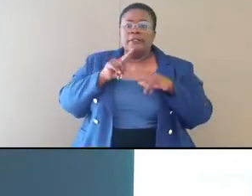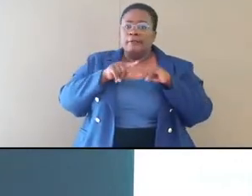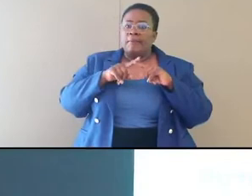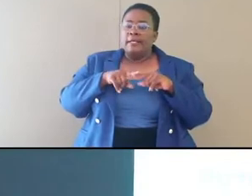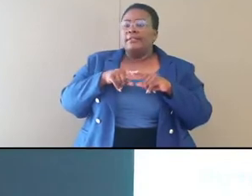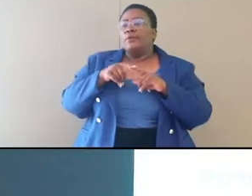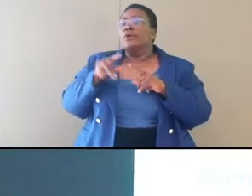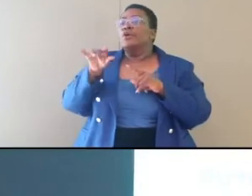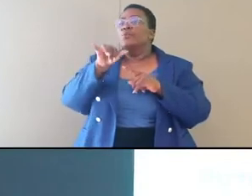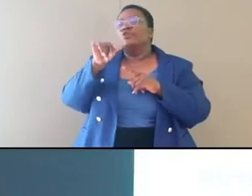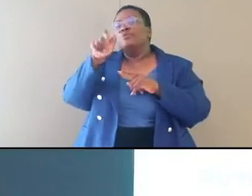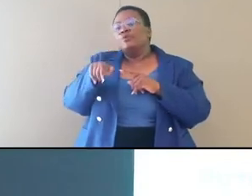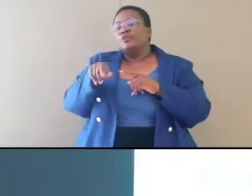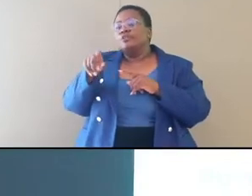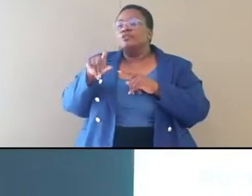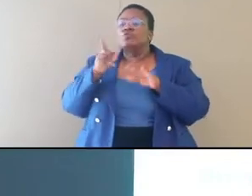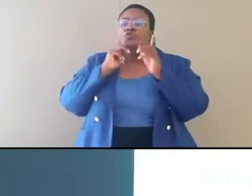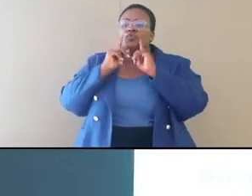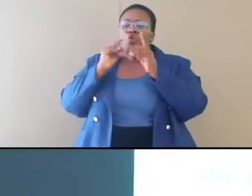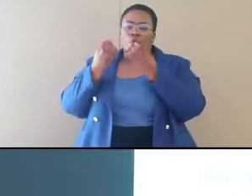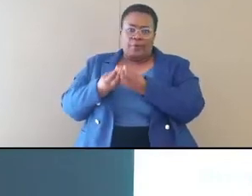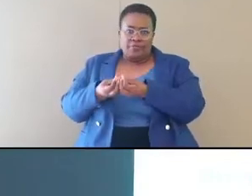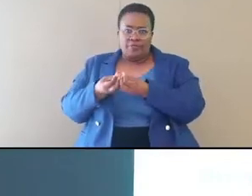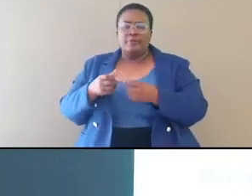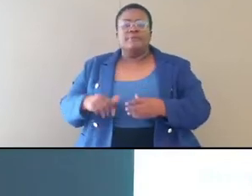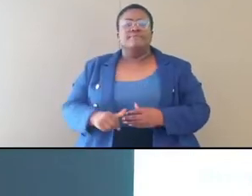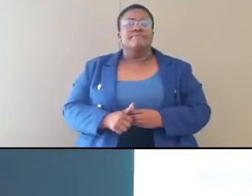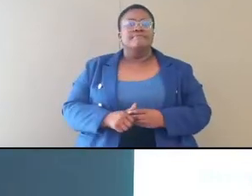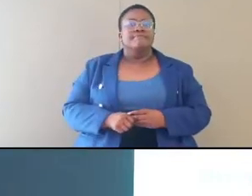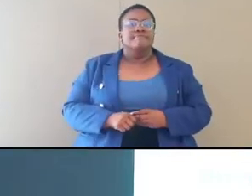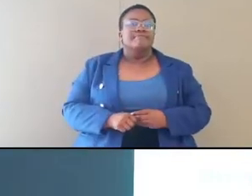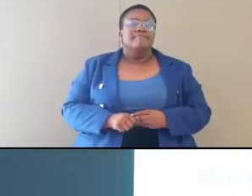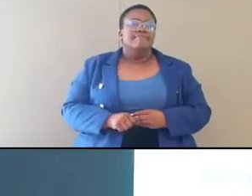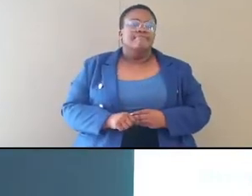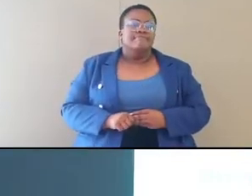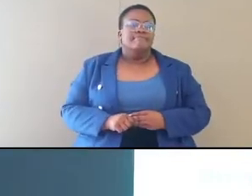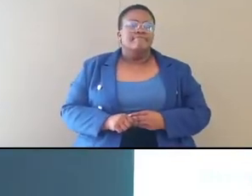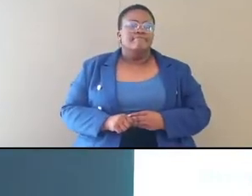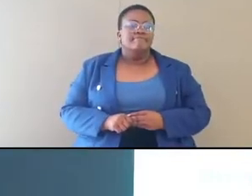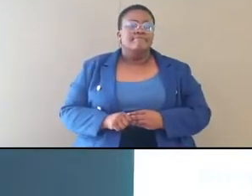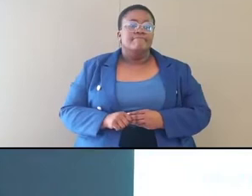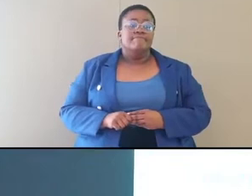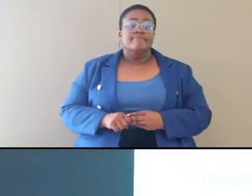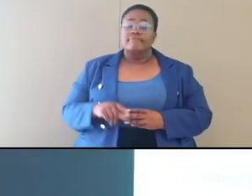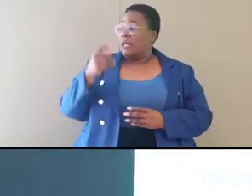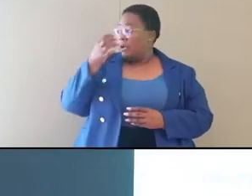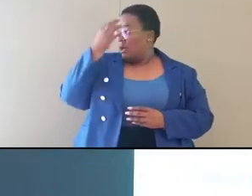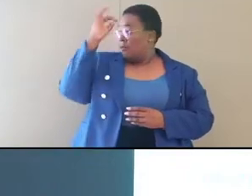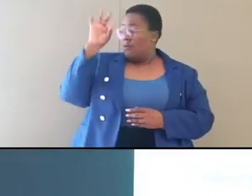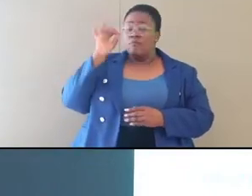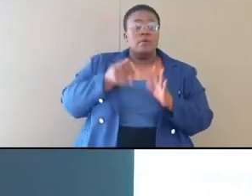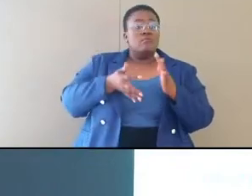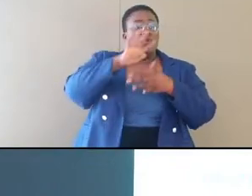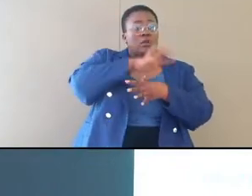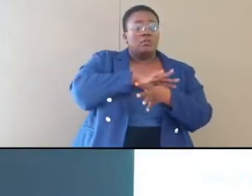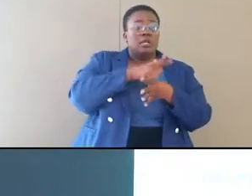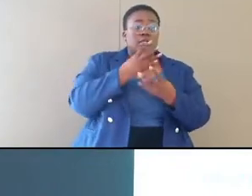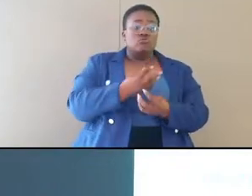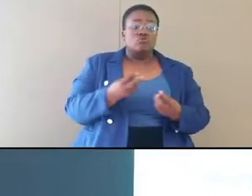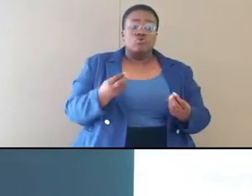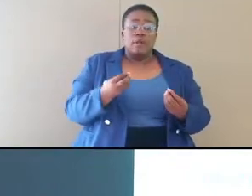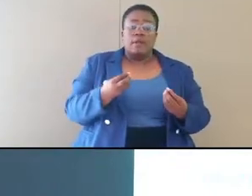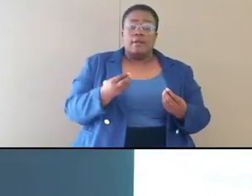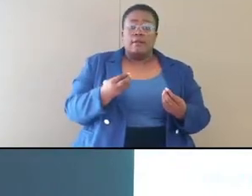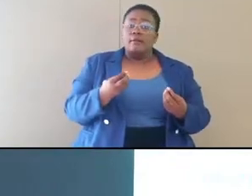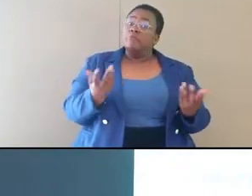talk to, progressive or conservative, in the middle. Has the state prioritised children in its budget decision